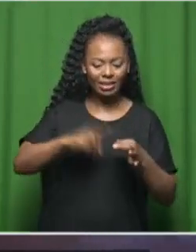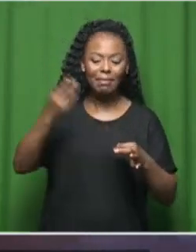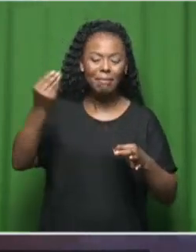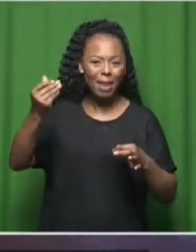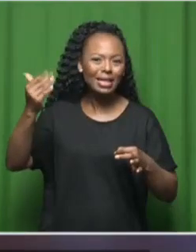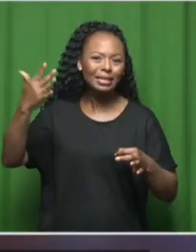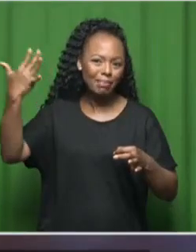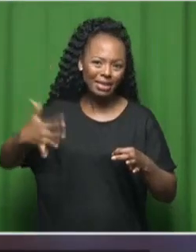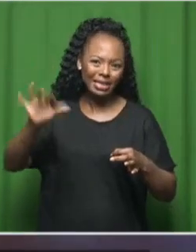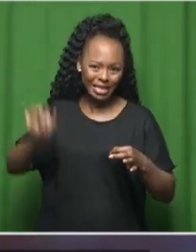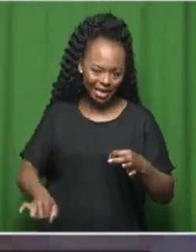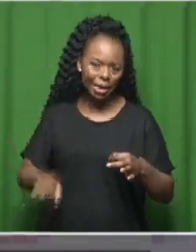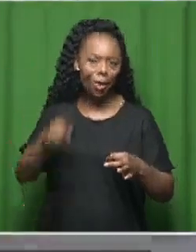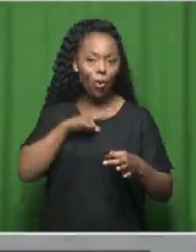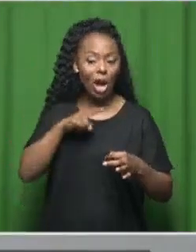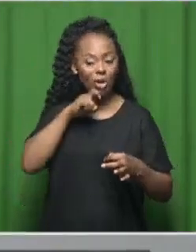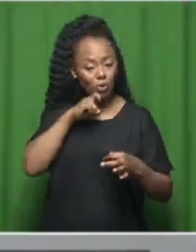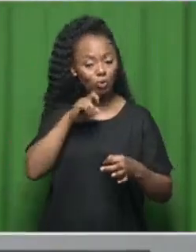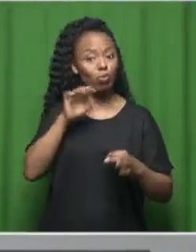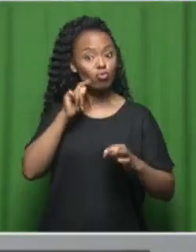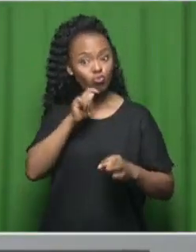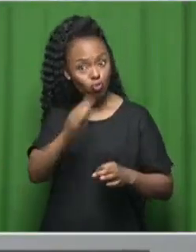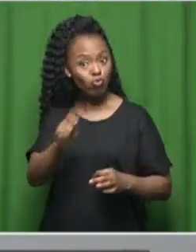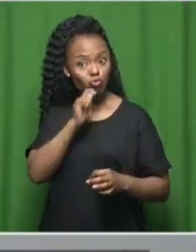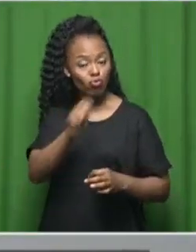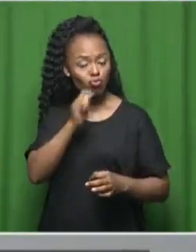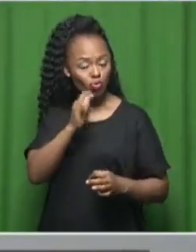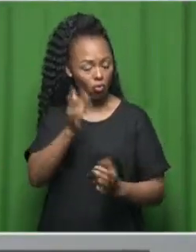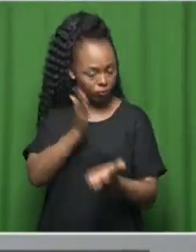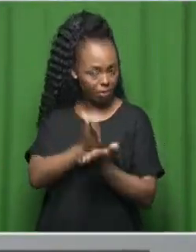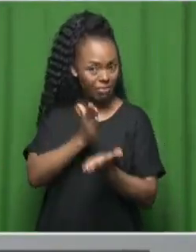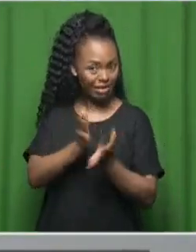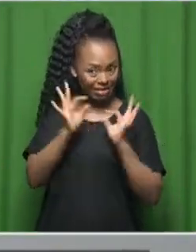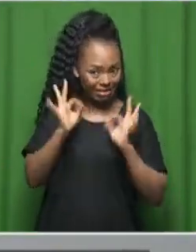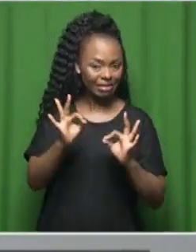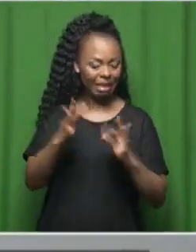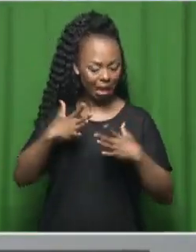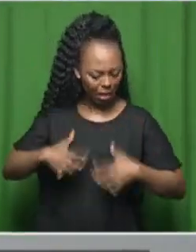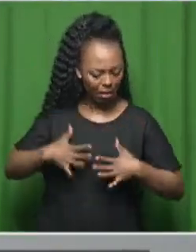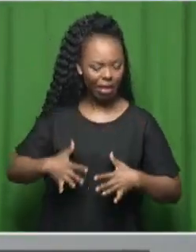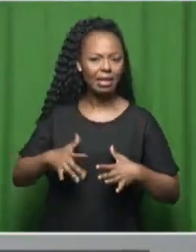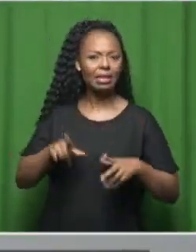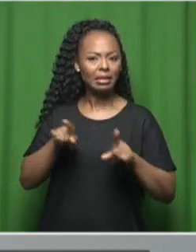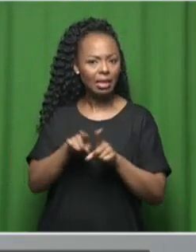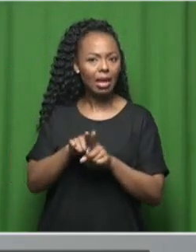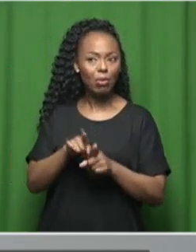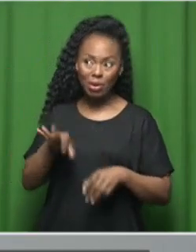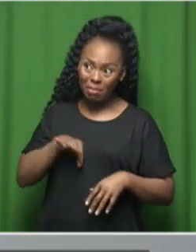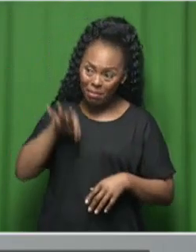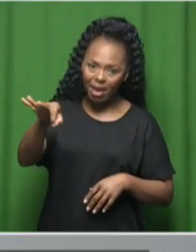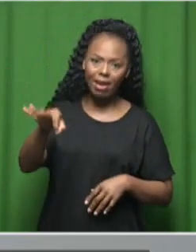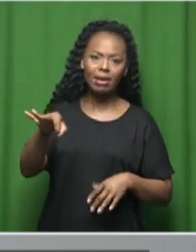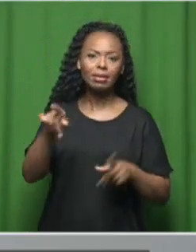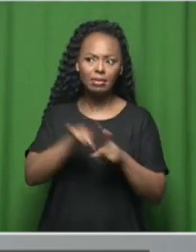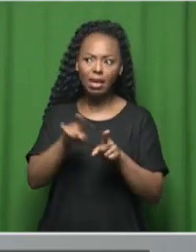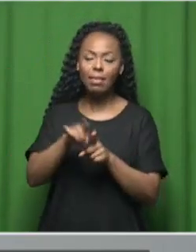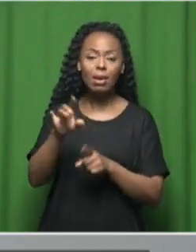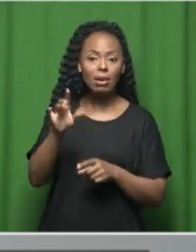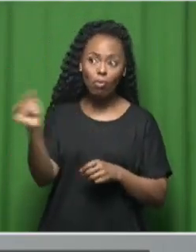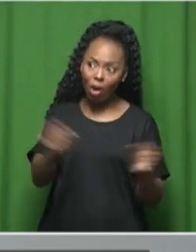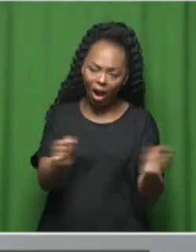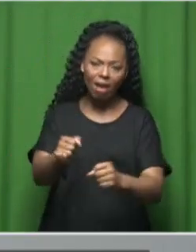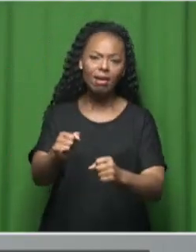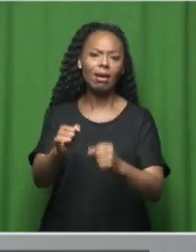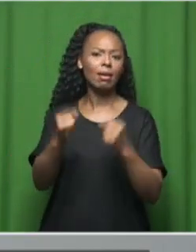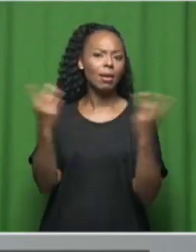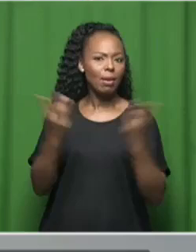quality products, and the labor situation is very good and we pay our workers properly. They need